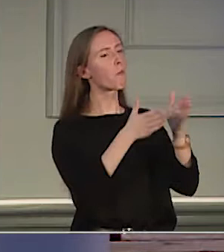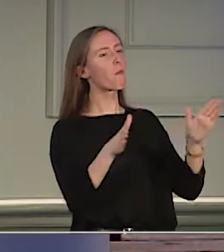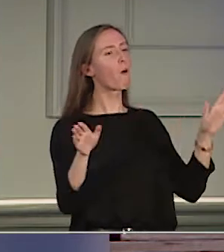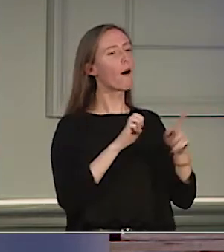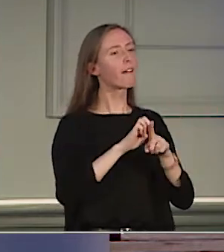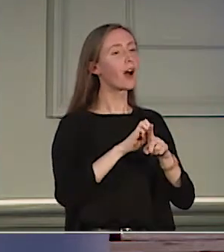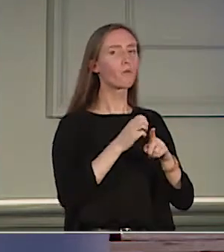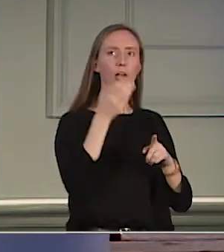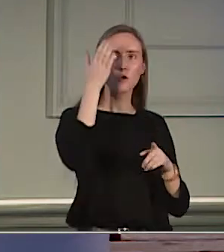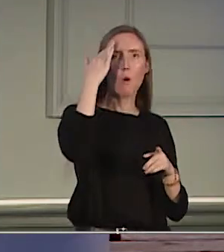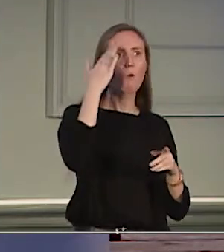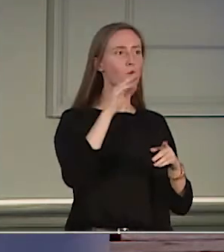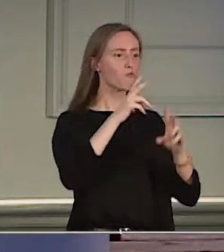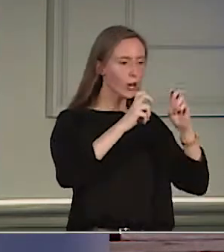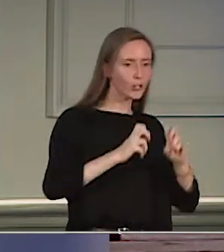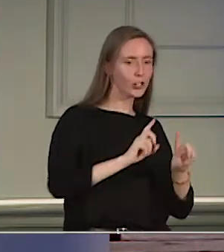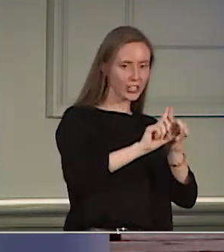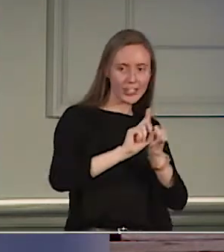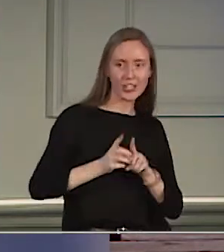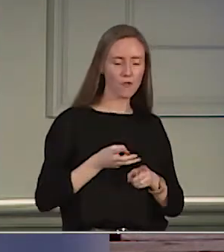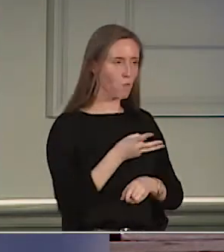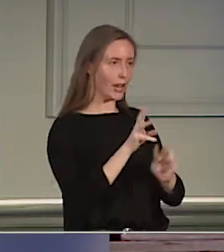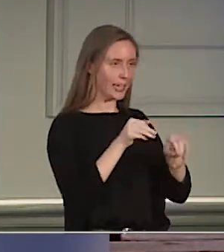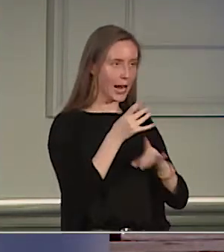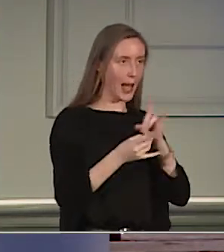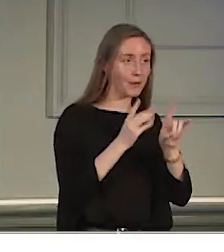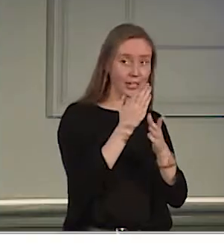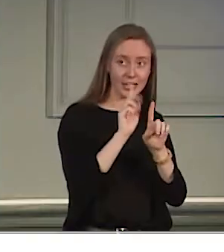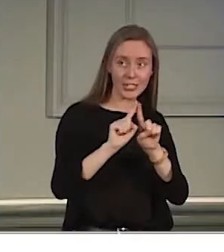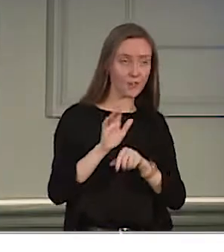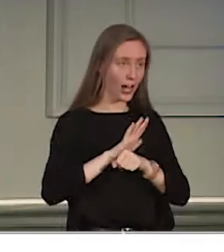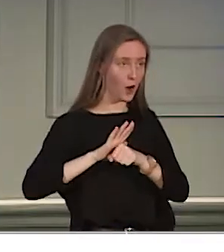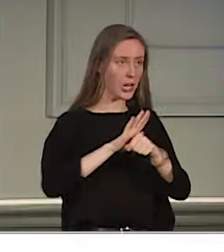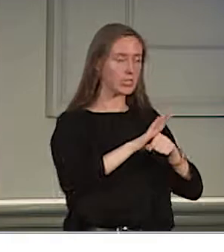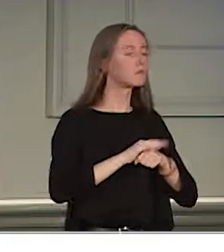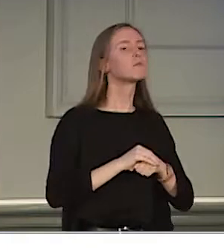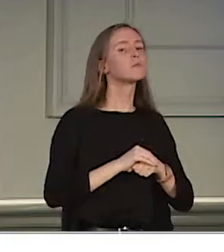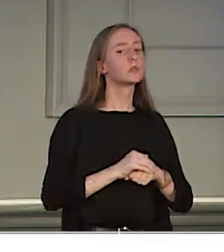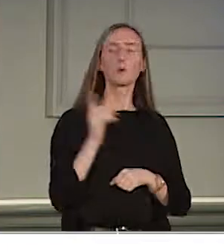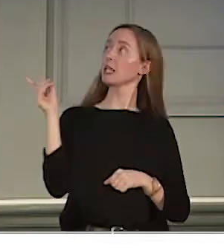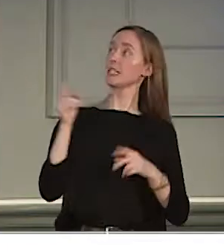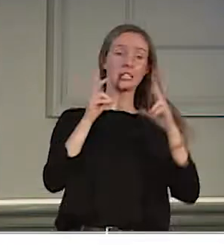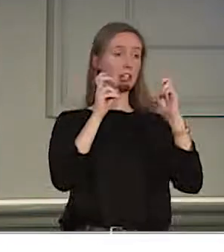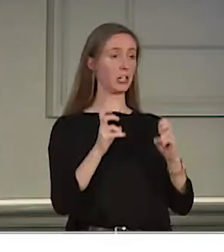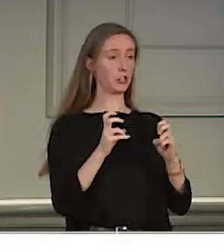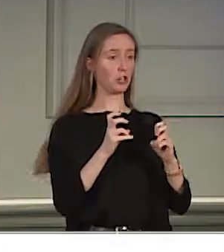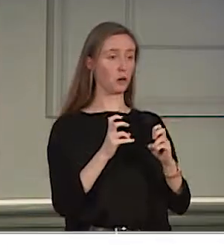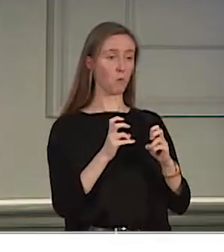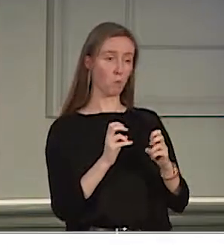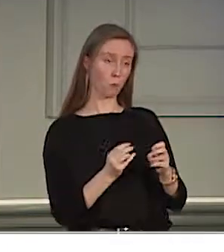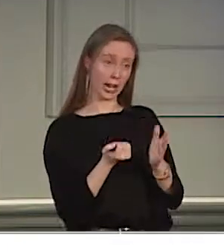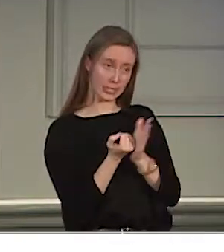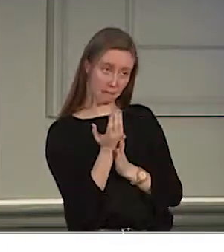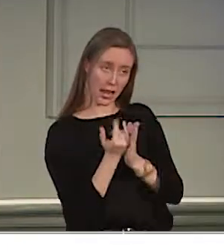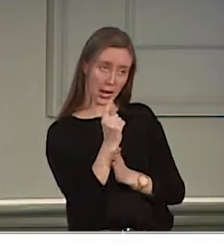lots of different diverse ways across the university in different disciplines. So here's the definition, and we'll unpack it a little bit in the next slide. So the